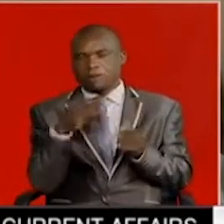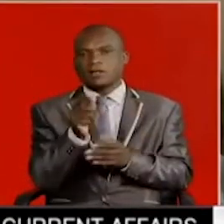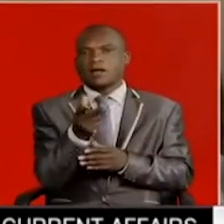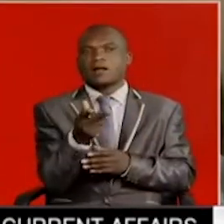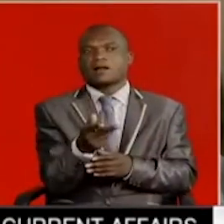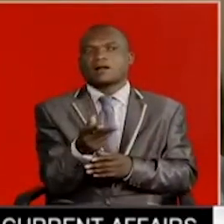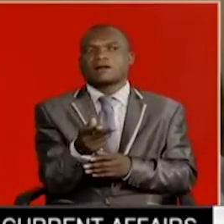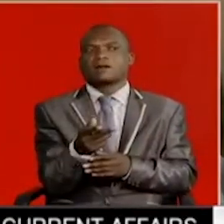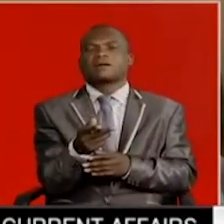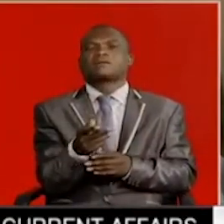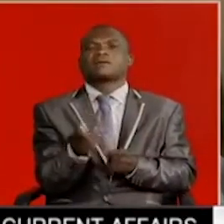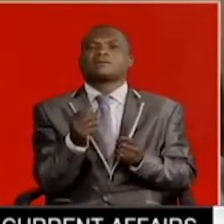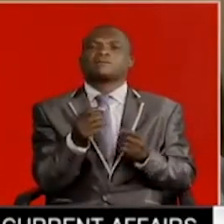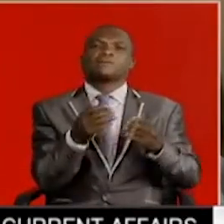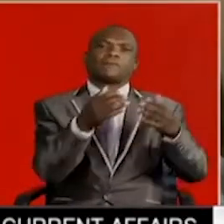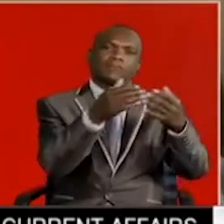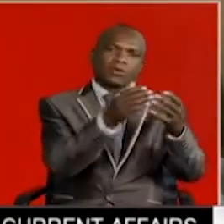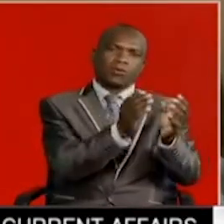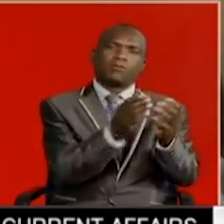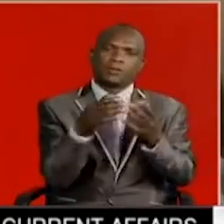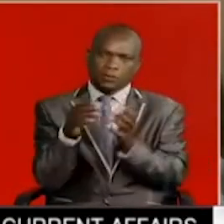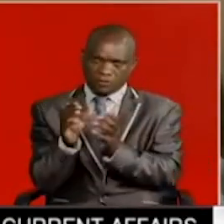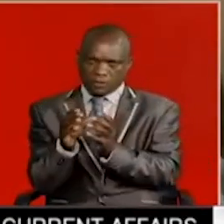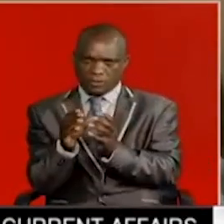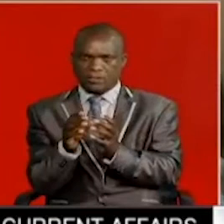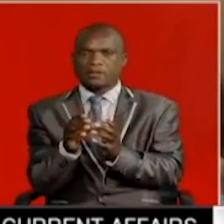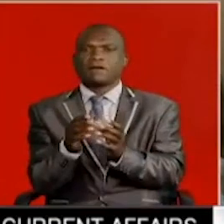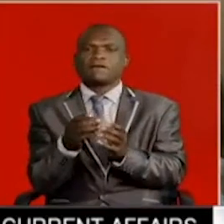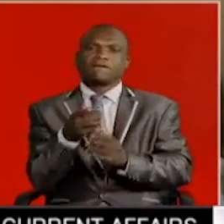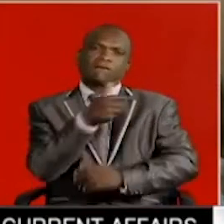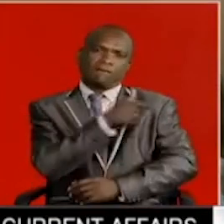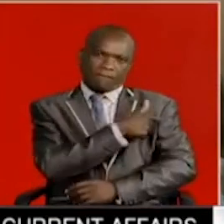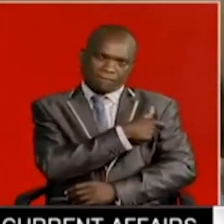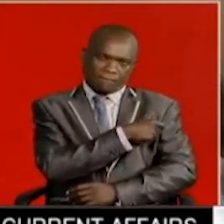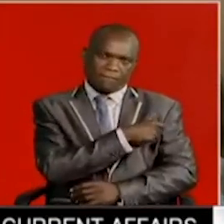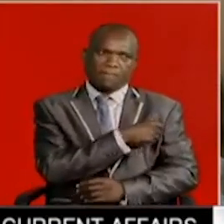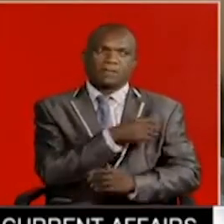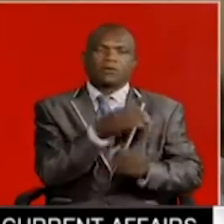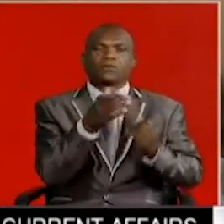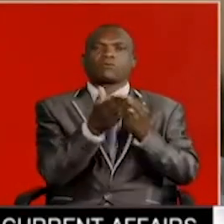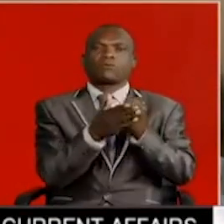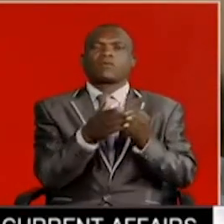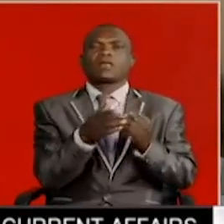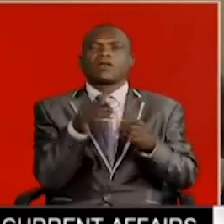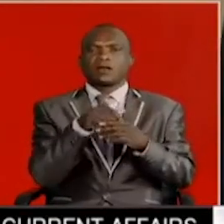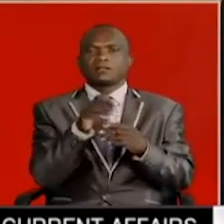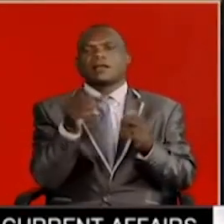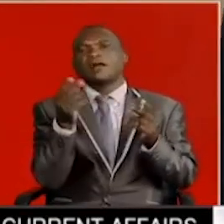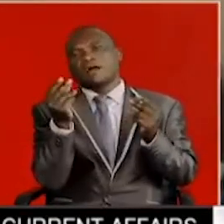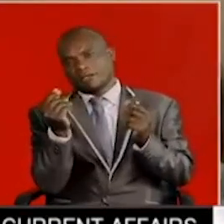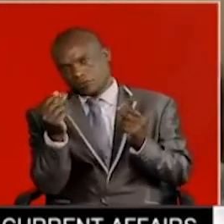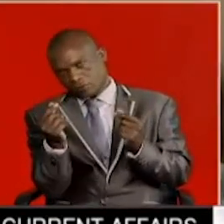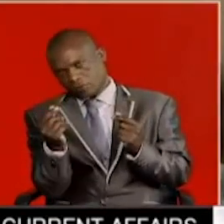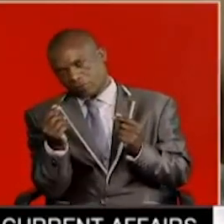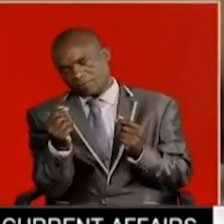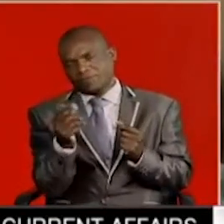And four, community mobilization for vaccination will be conducted via radio